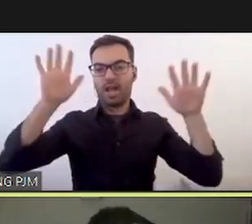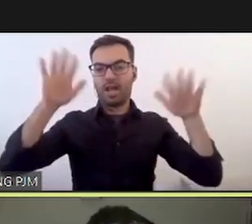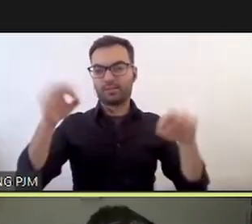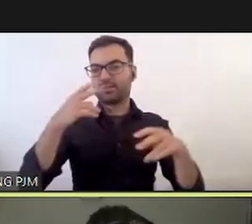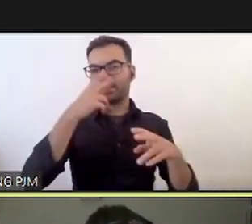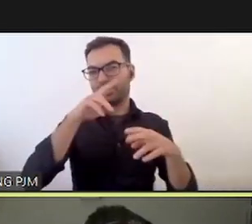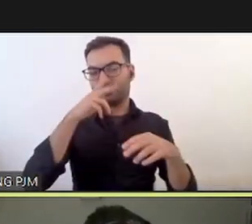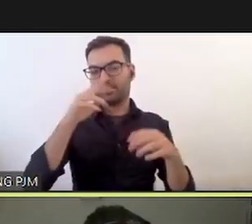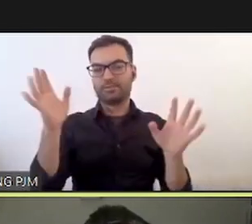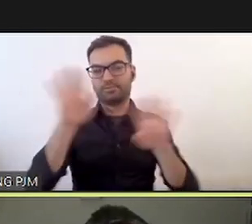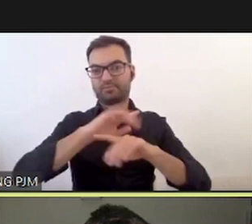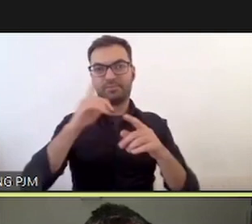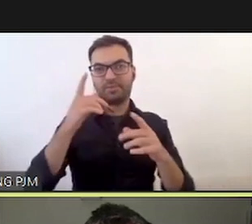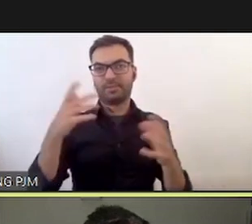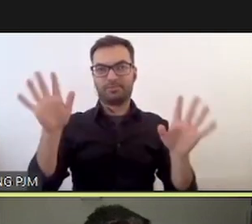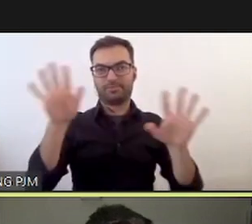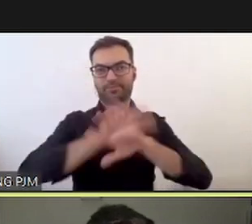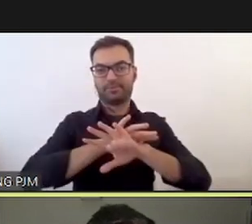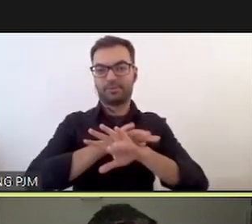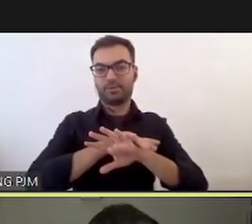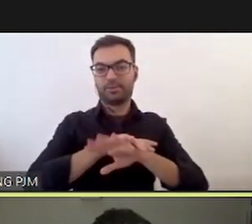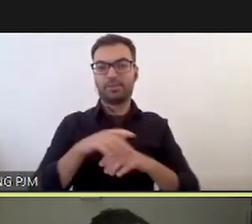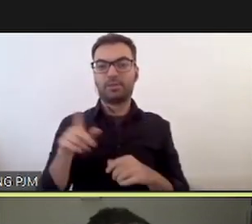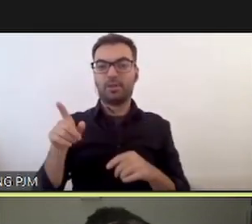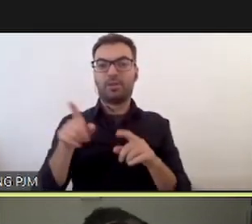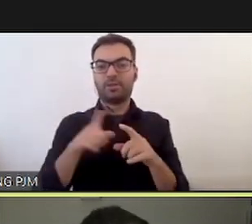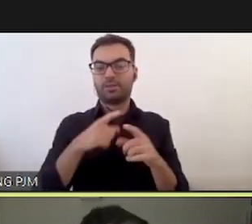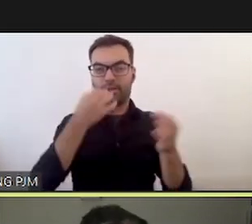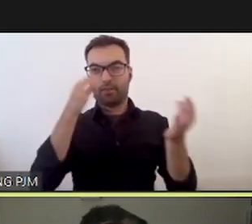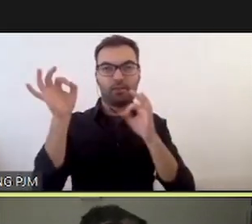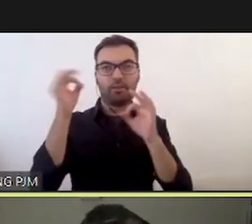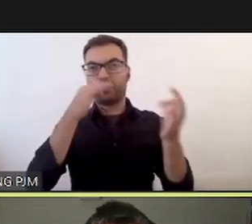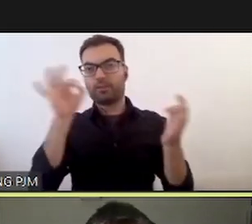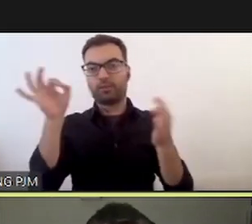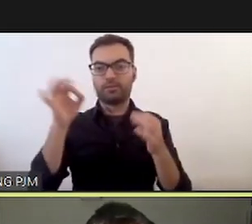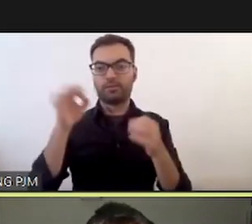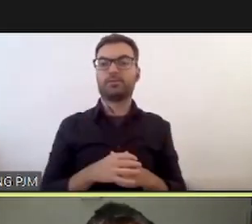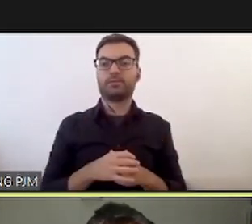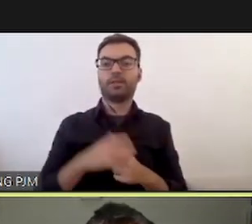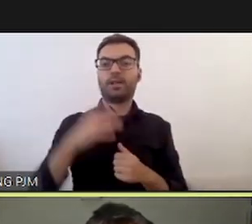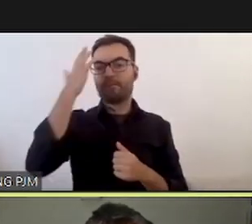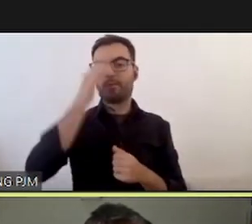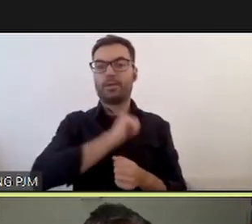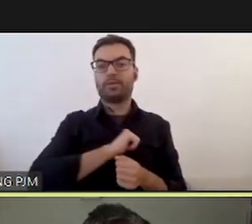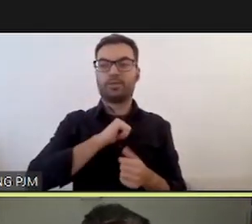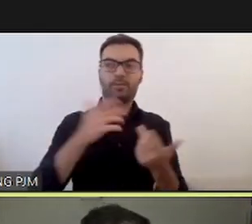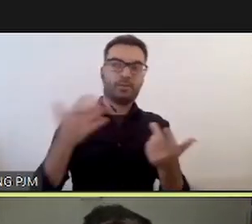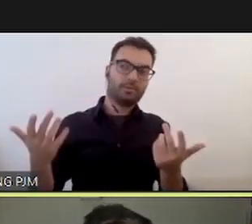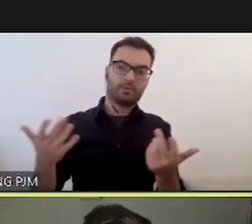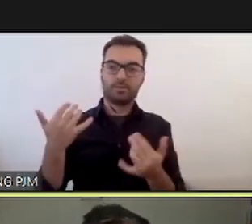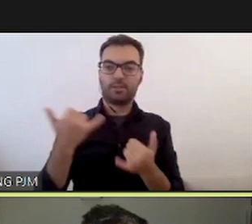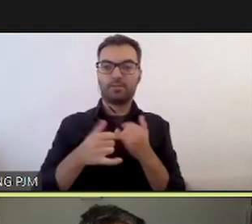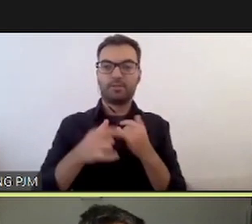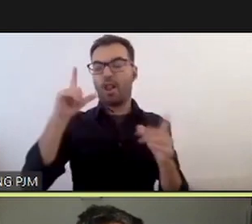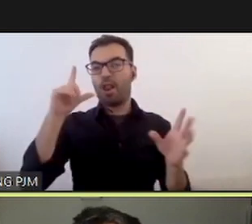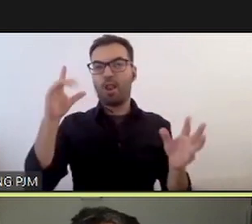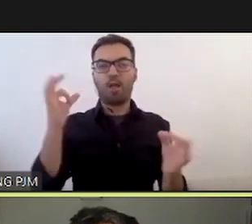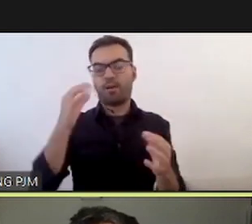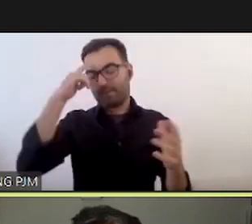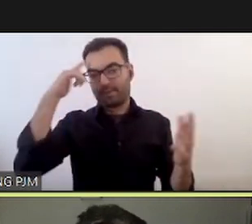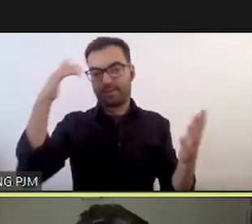bad. So he might be a distract in this moment, and imagine if the animal